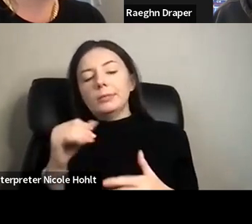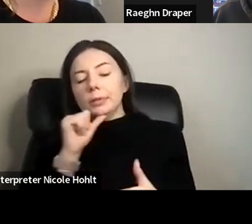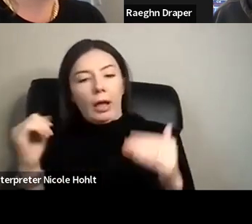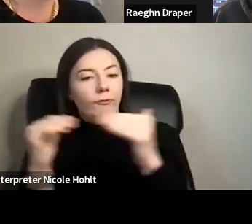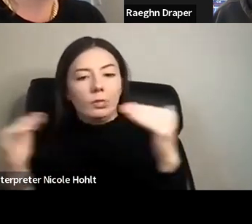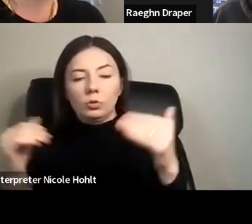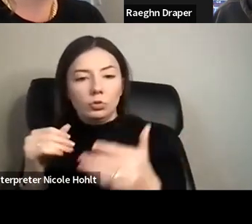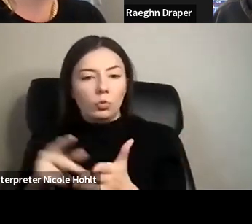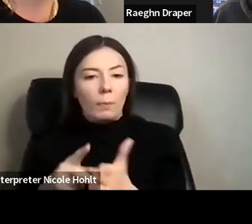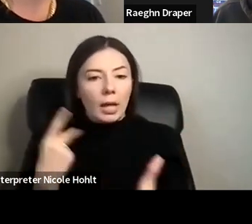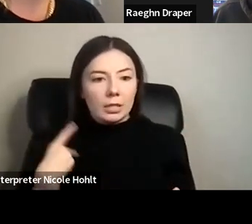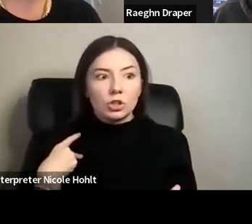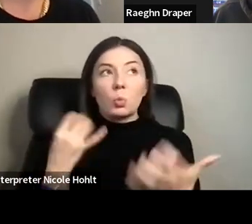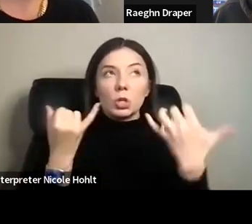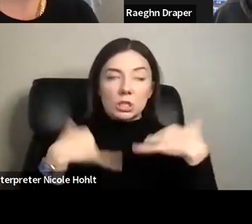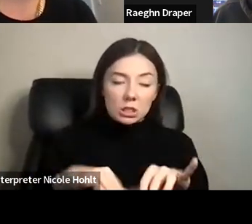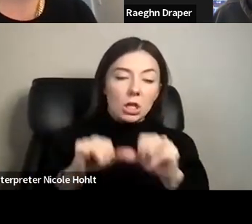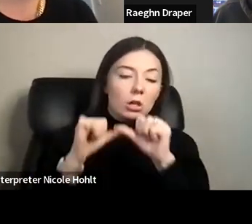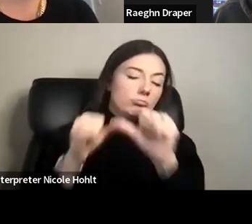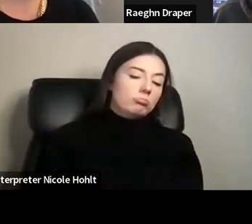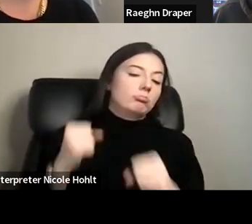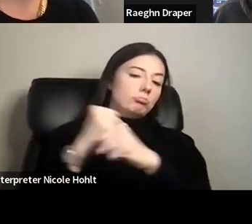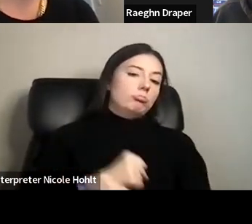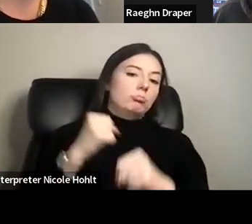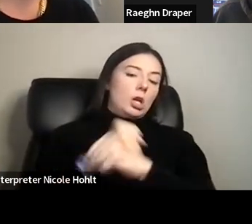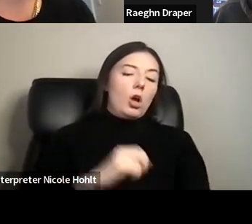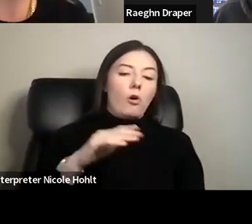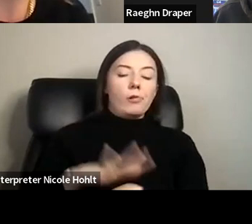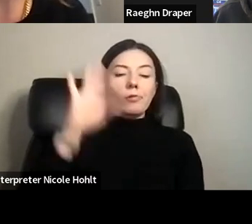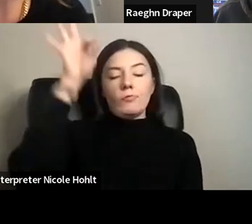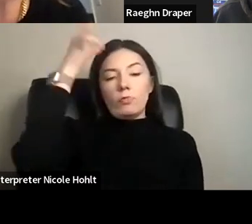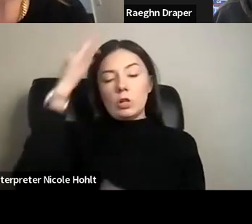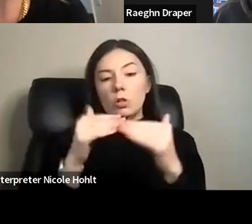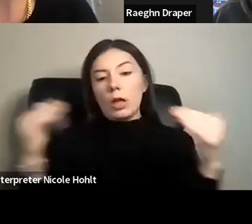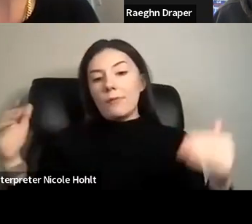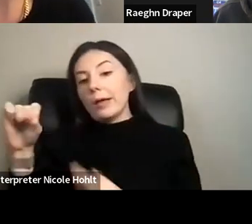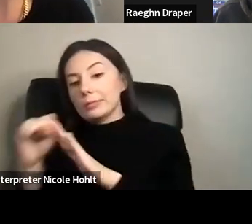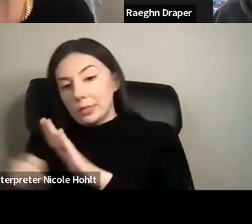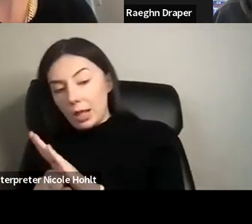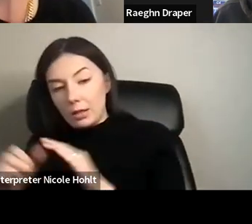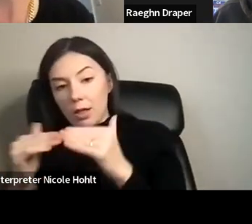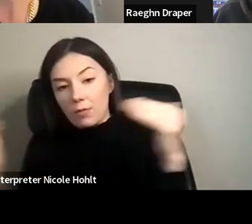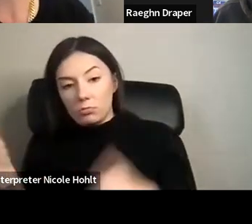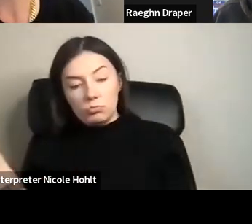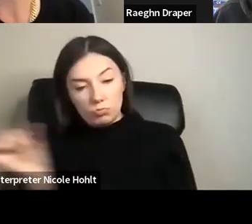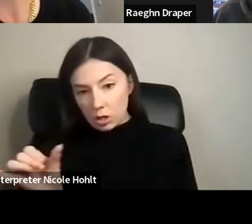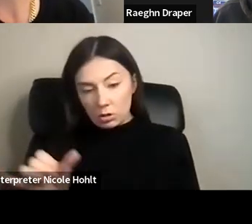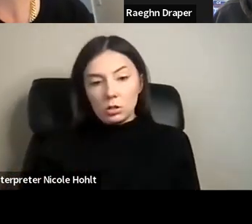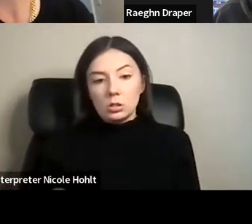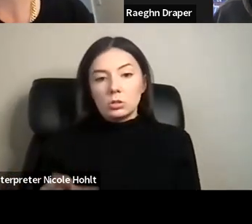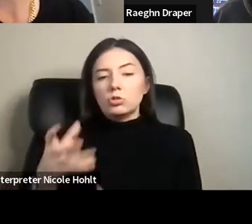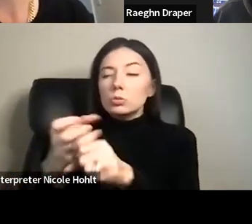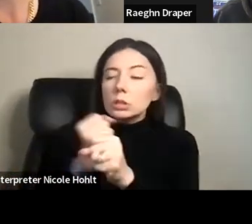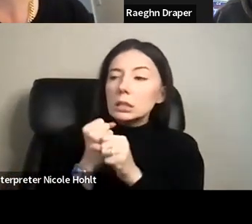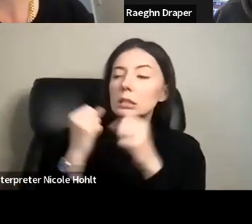this day of time fighting on a federal level and throughout the states to get the